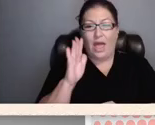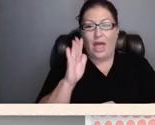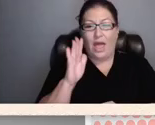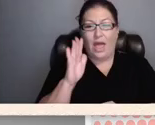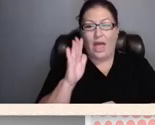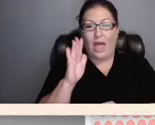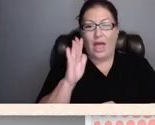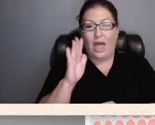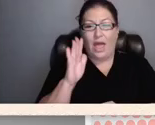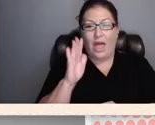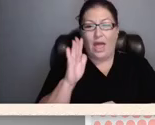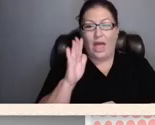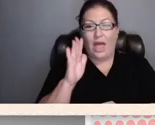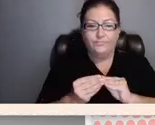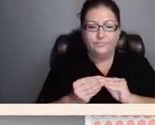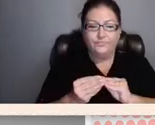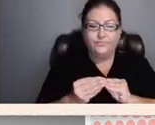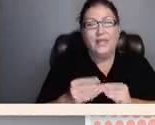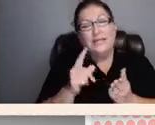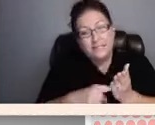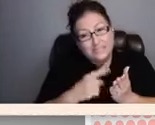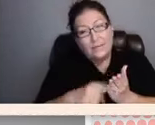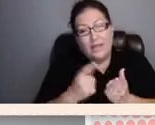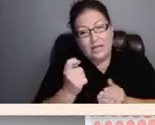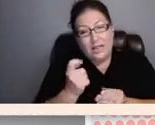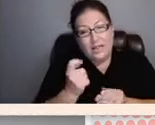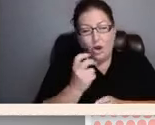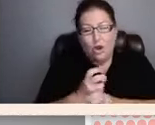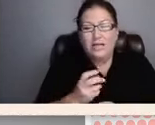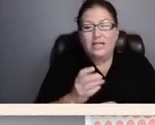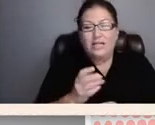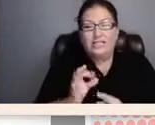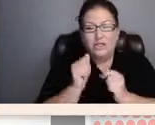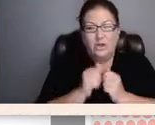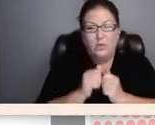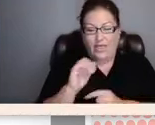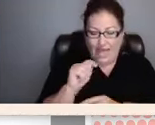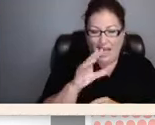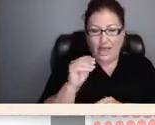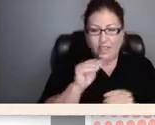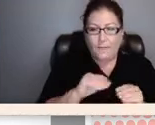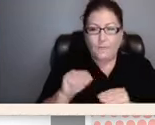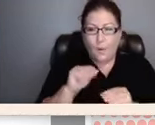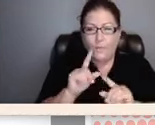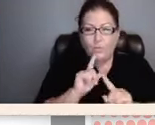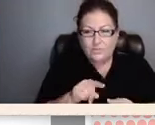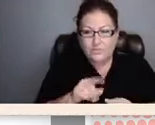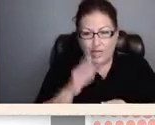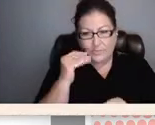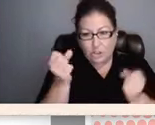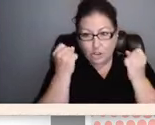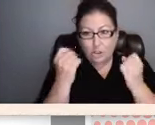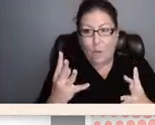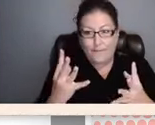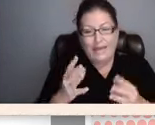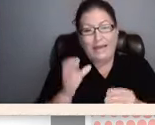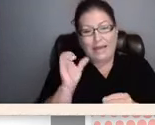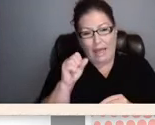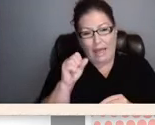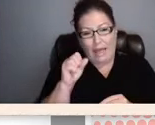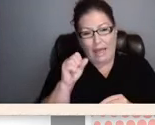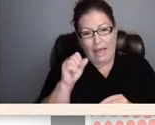which it's sometimes a little hard, especially with the CAT and the mobile response, because there's so many of them. It can be a little difficult